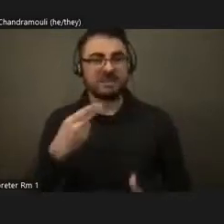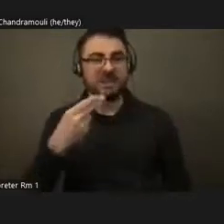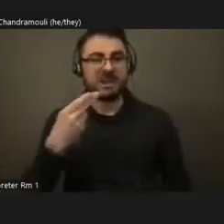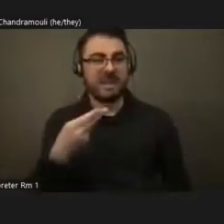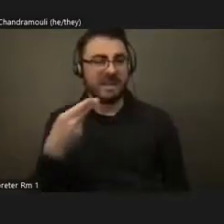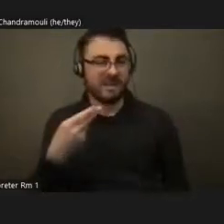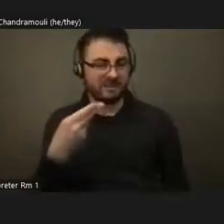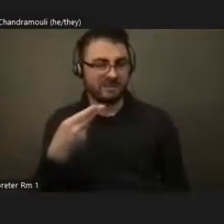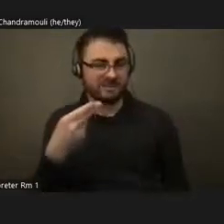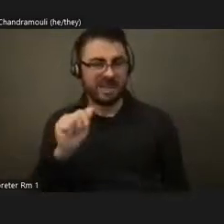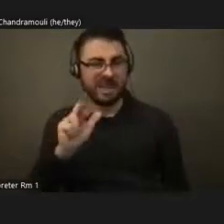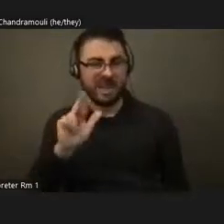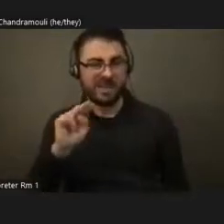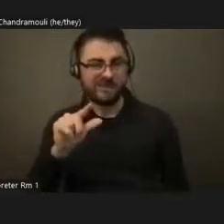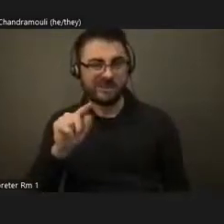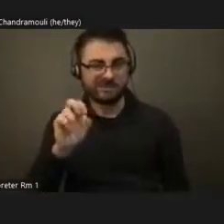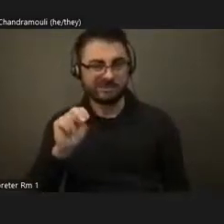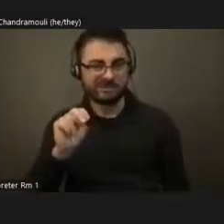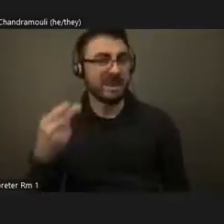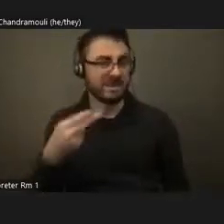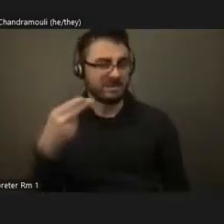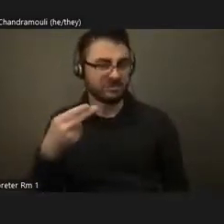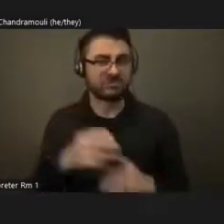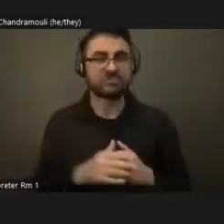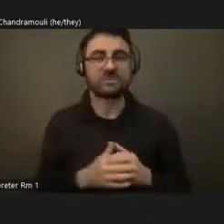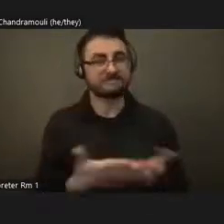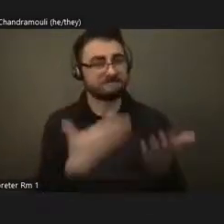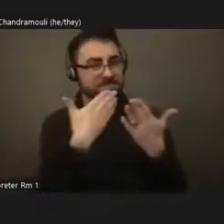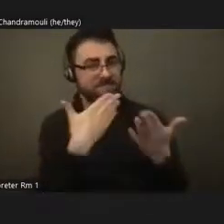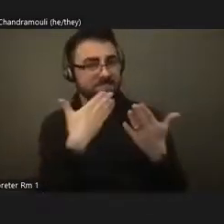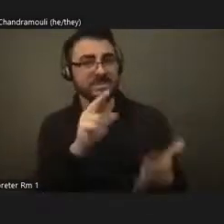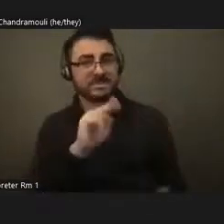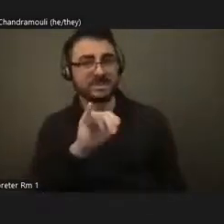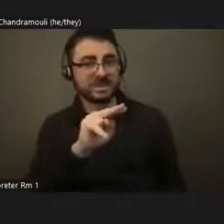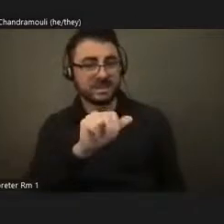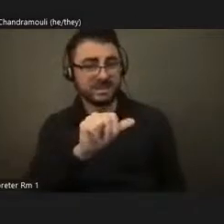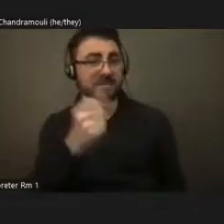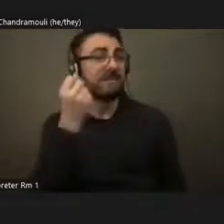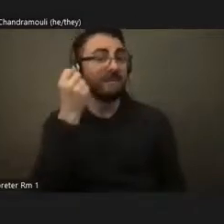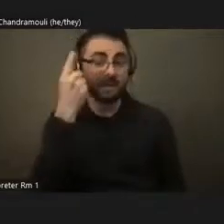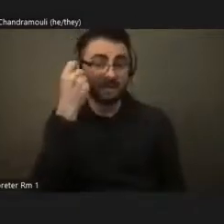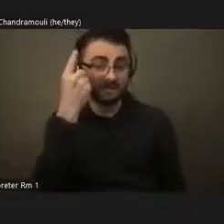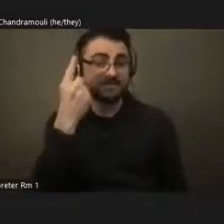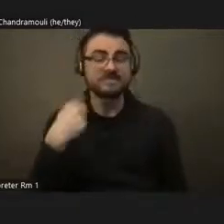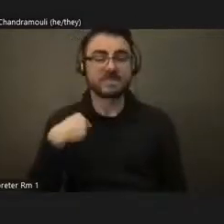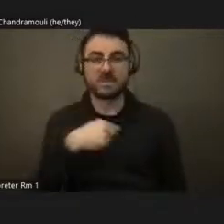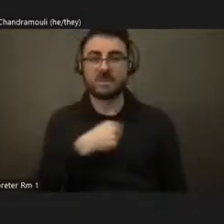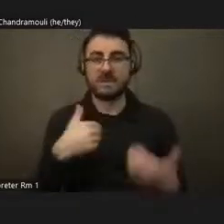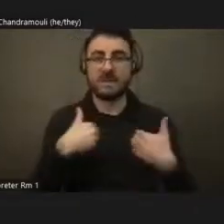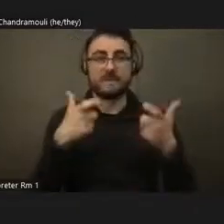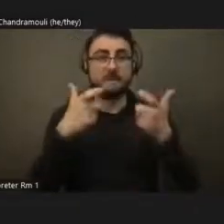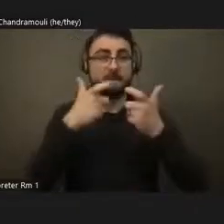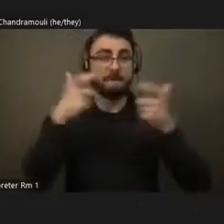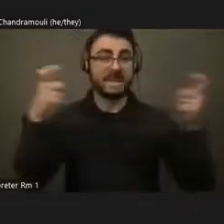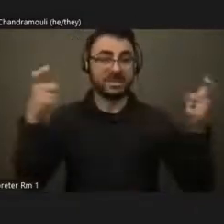that we have the Major Streets Transportation Improvement